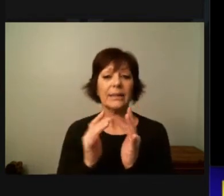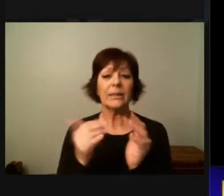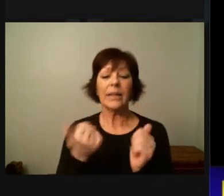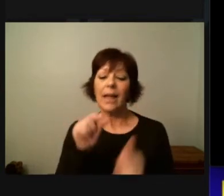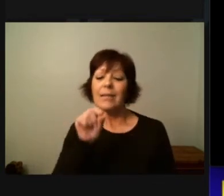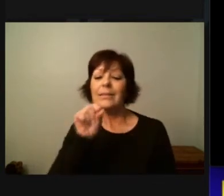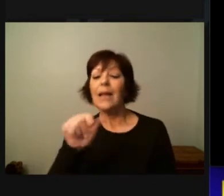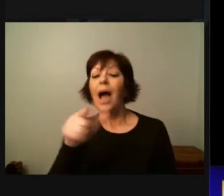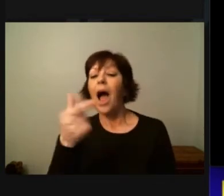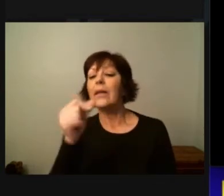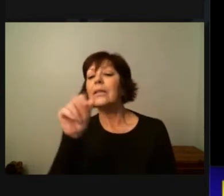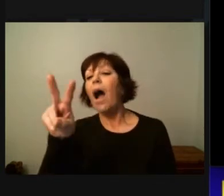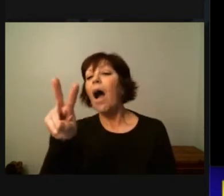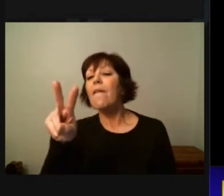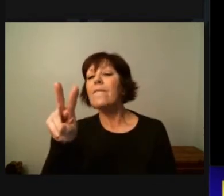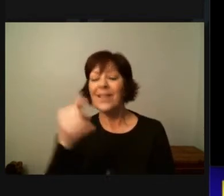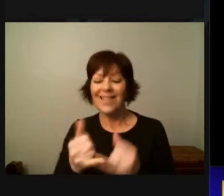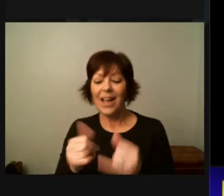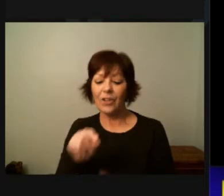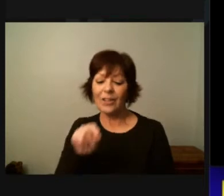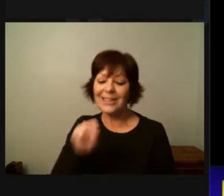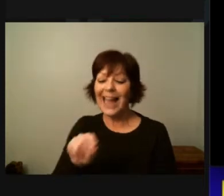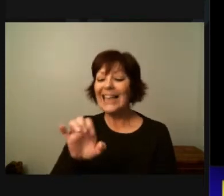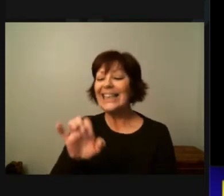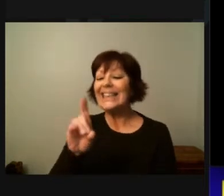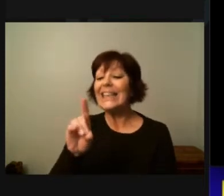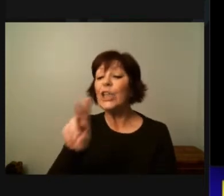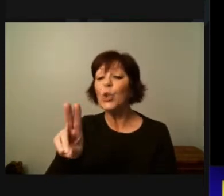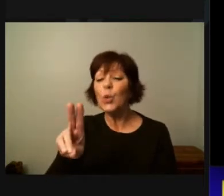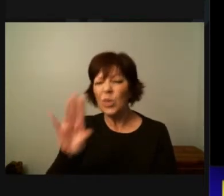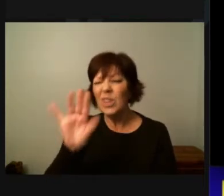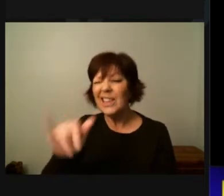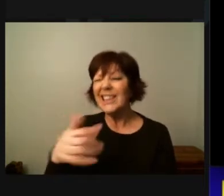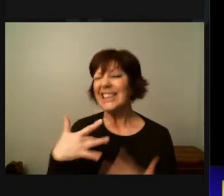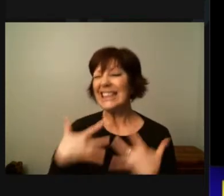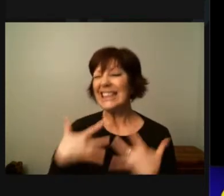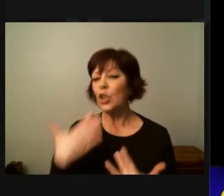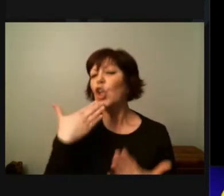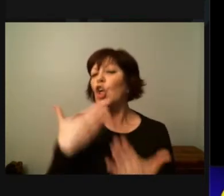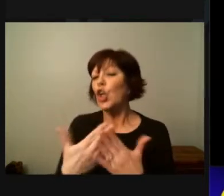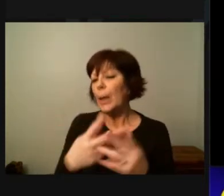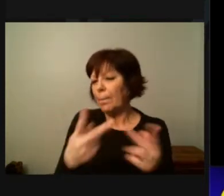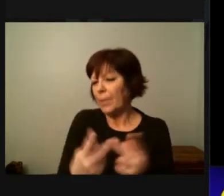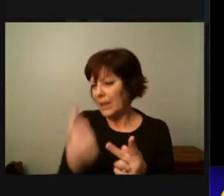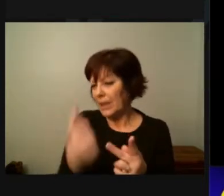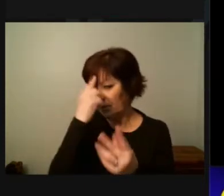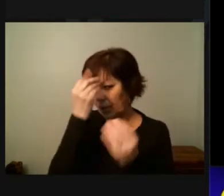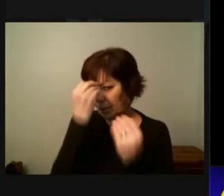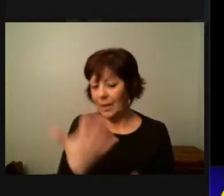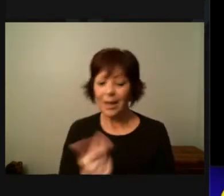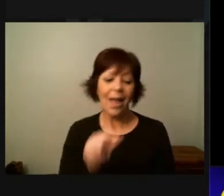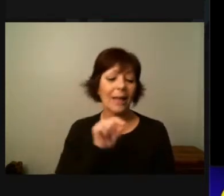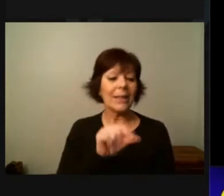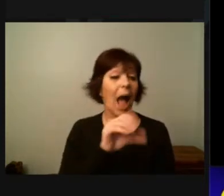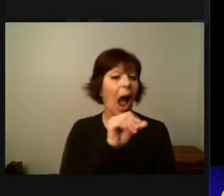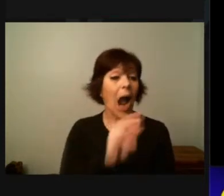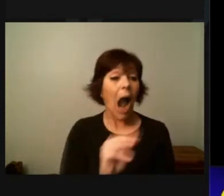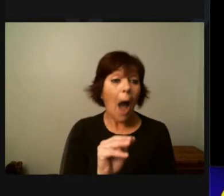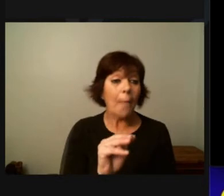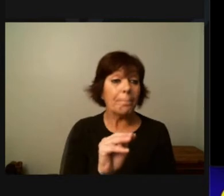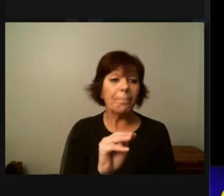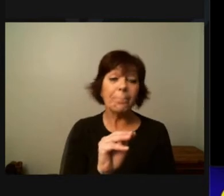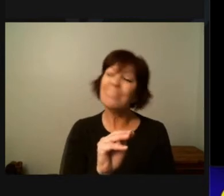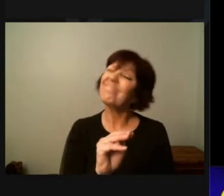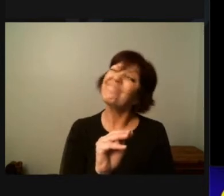or .edu are good sources of information. Websites that are .com, I